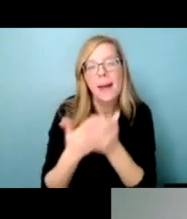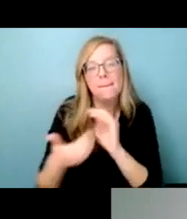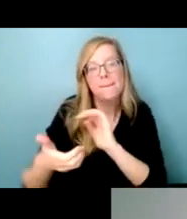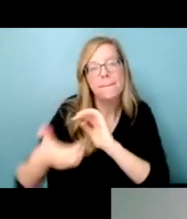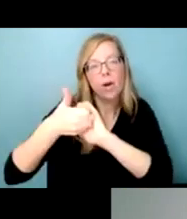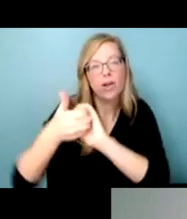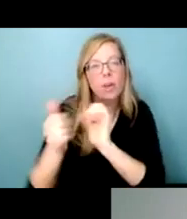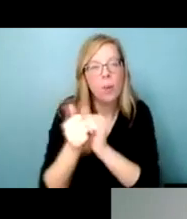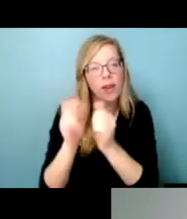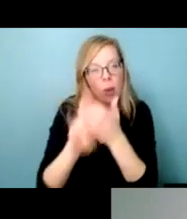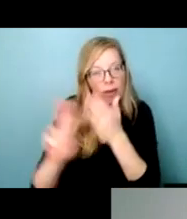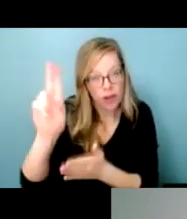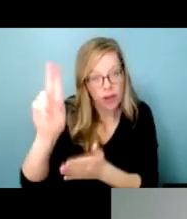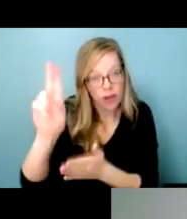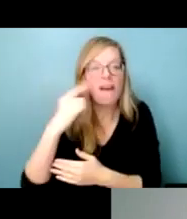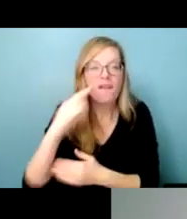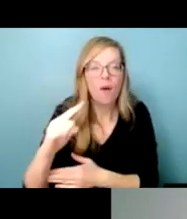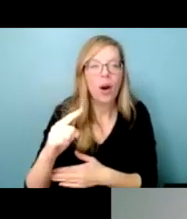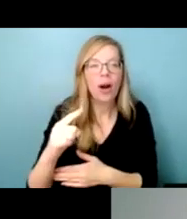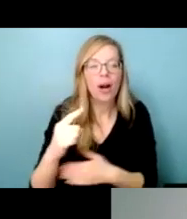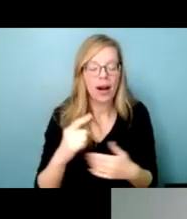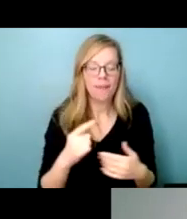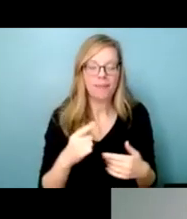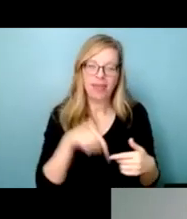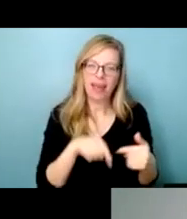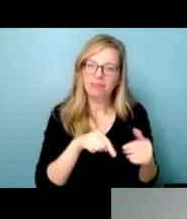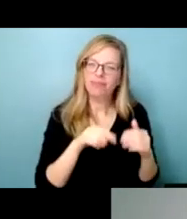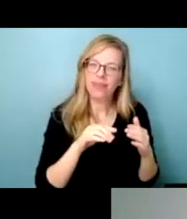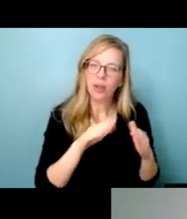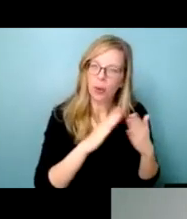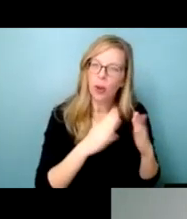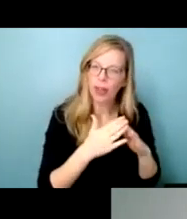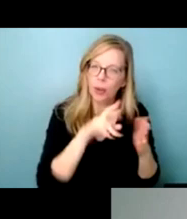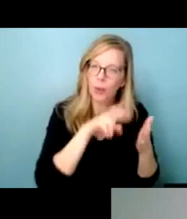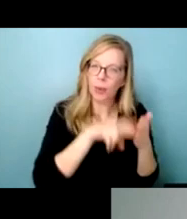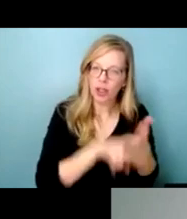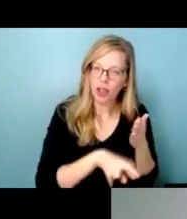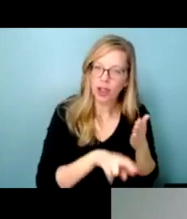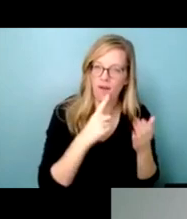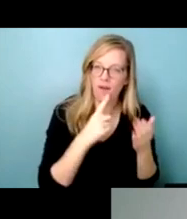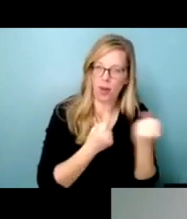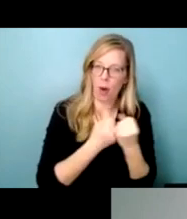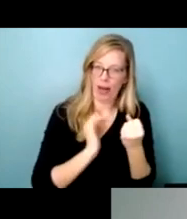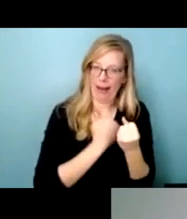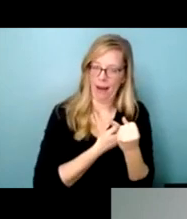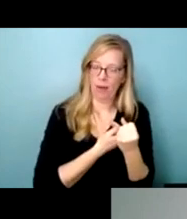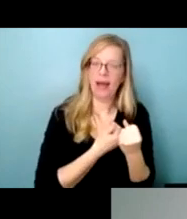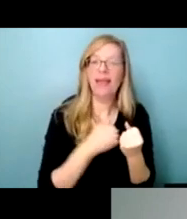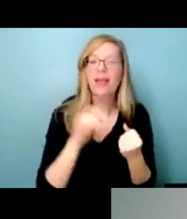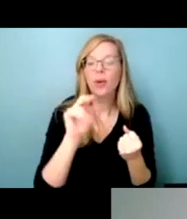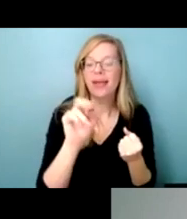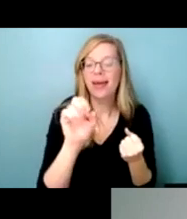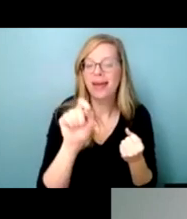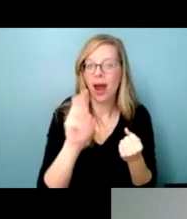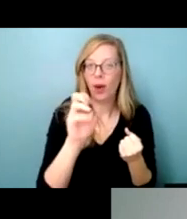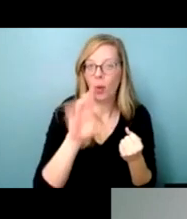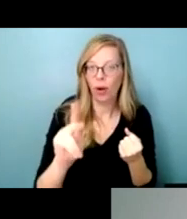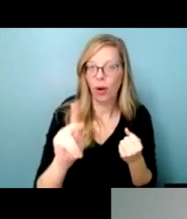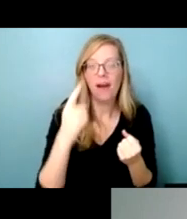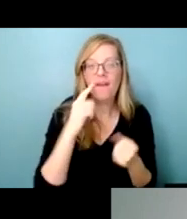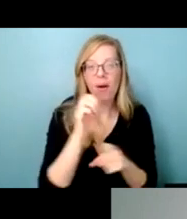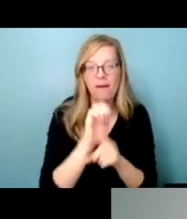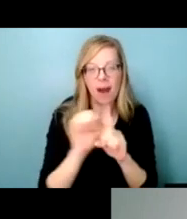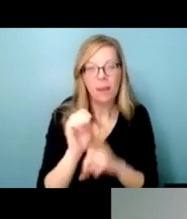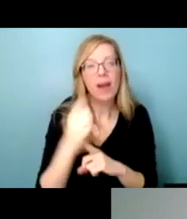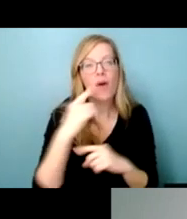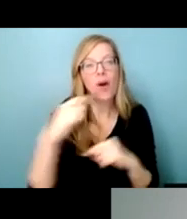community-based research to support our system navigation work. And so that's with the Network Environment for Indigenous Health Research.